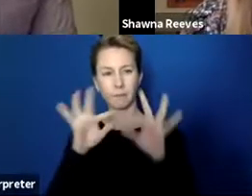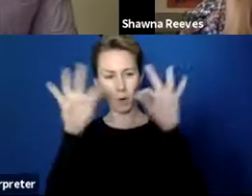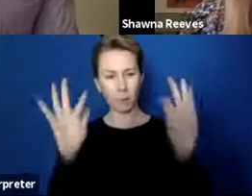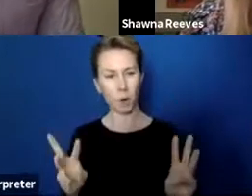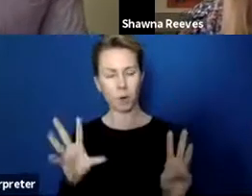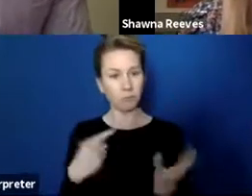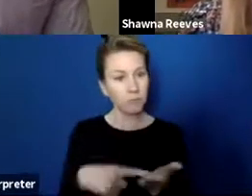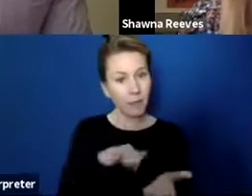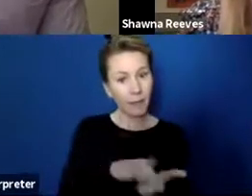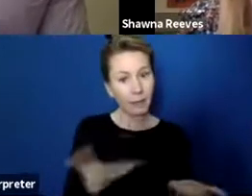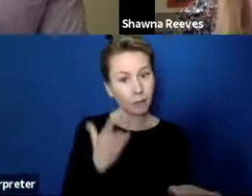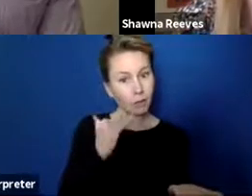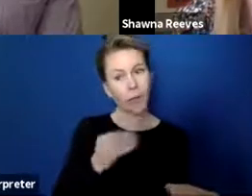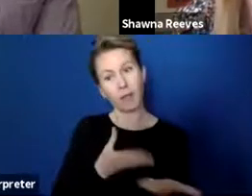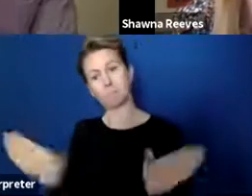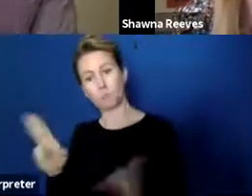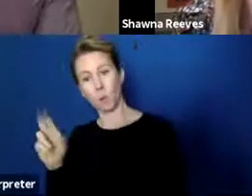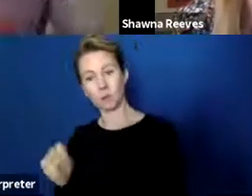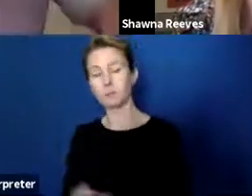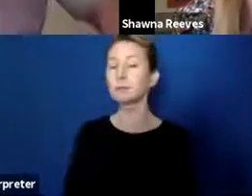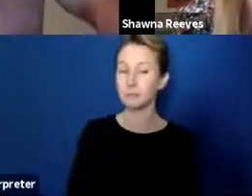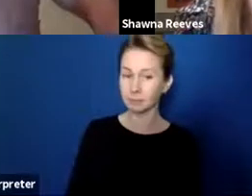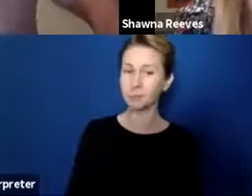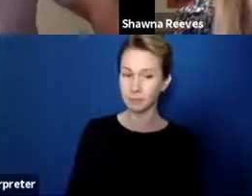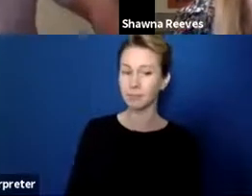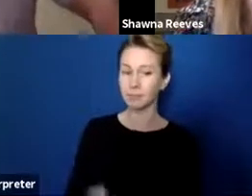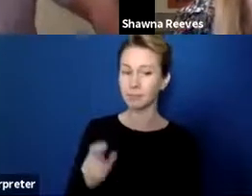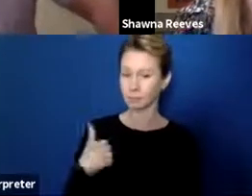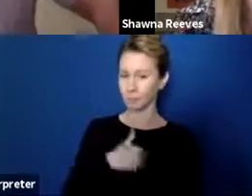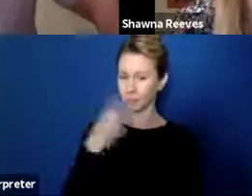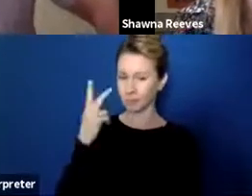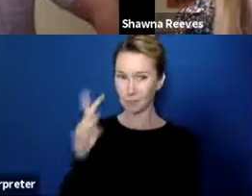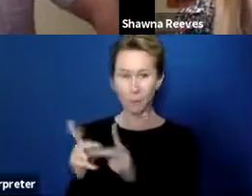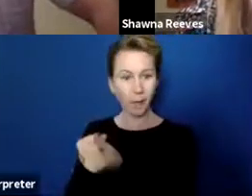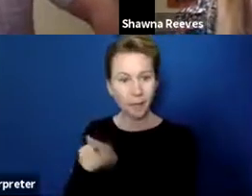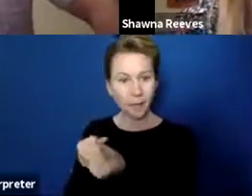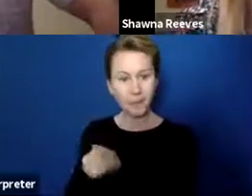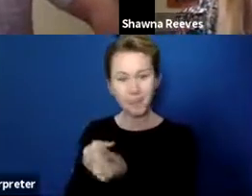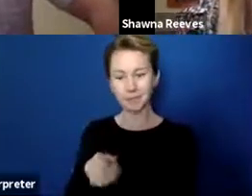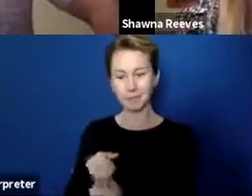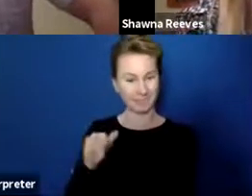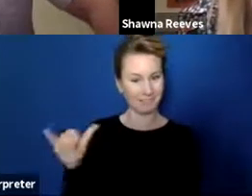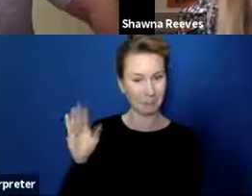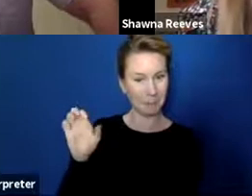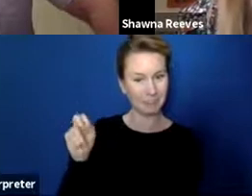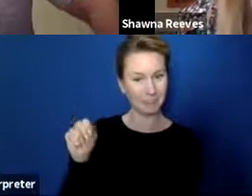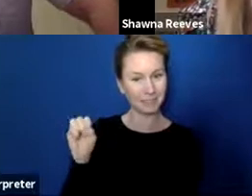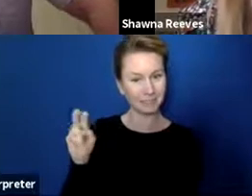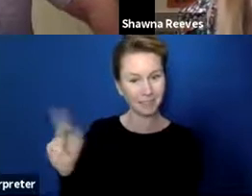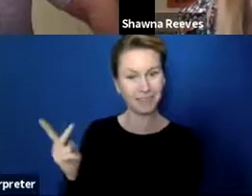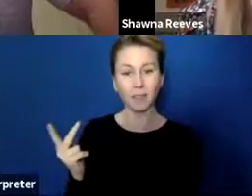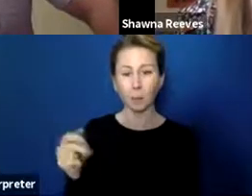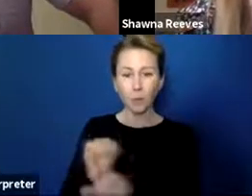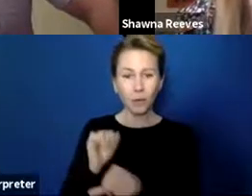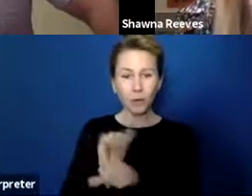things you wanted to discuss was the elder justice framework in California and across the country. So could you tell us a little bit